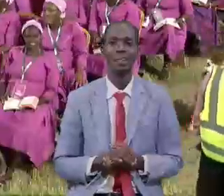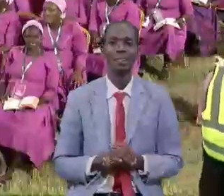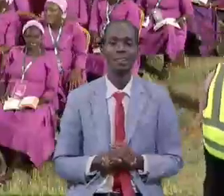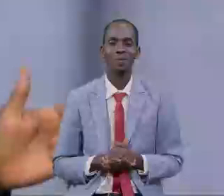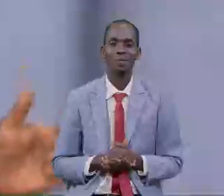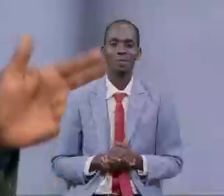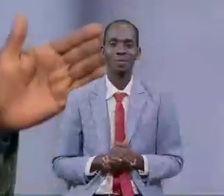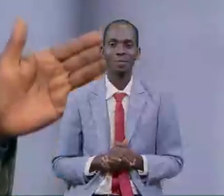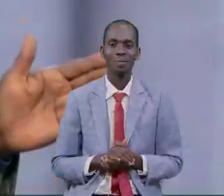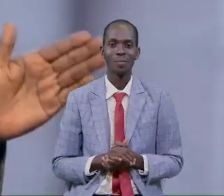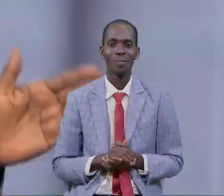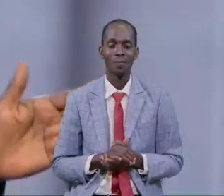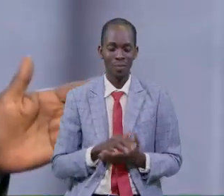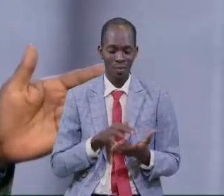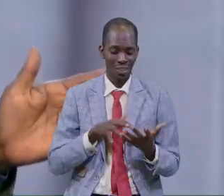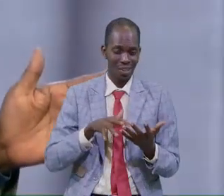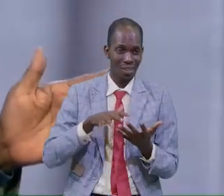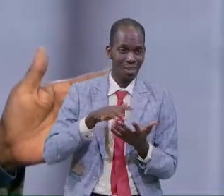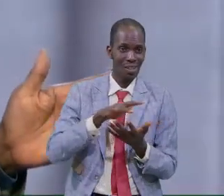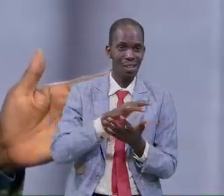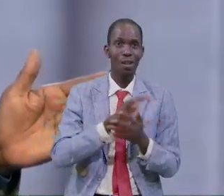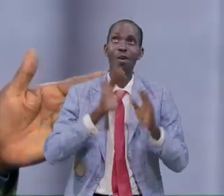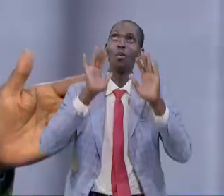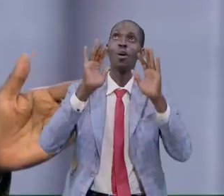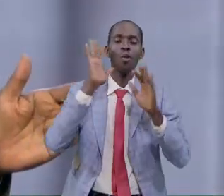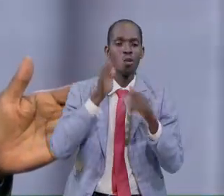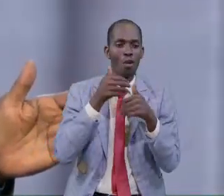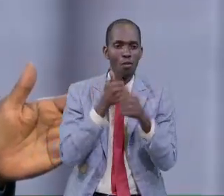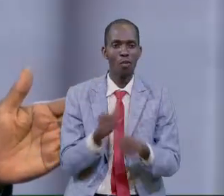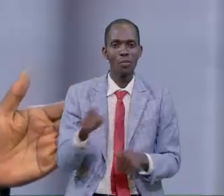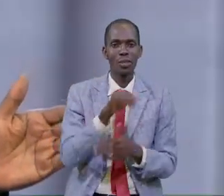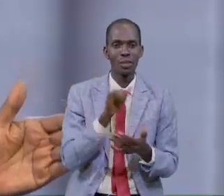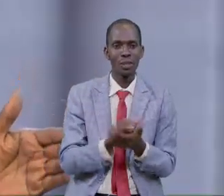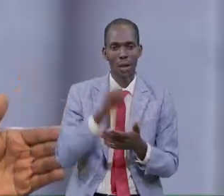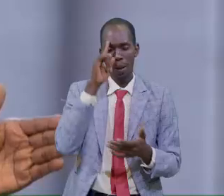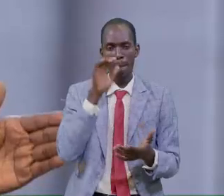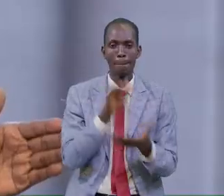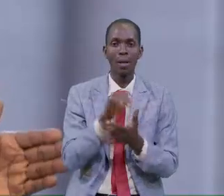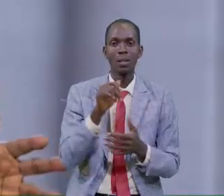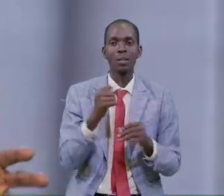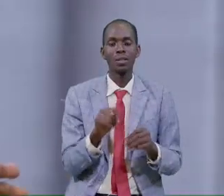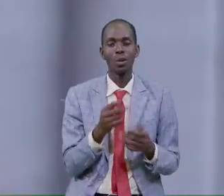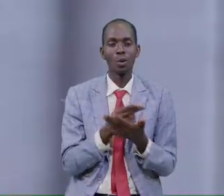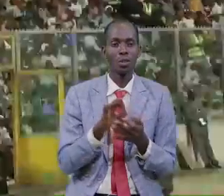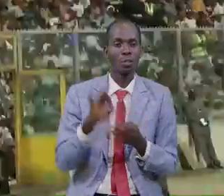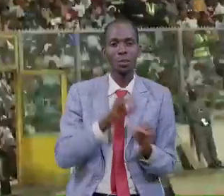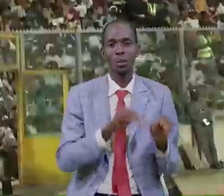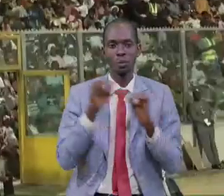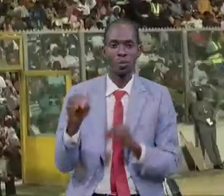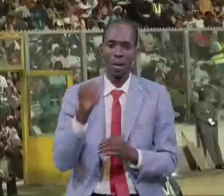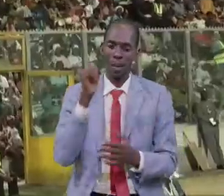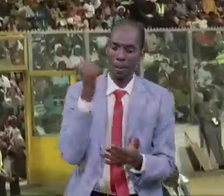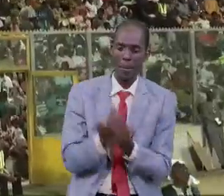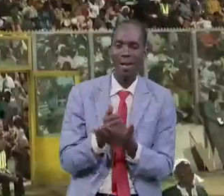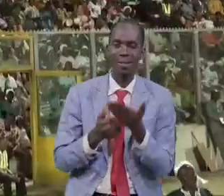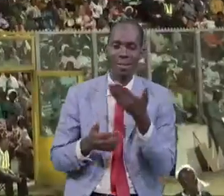These signs shall follow them that believe. The Holy Spirit put an amen after that.